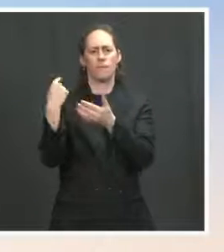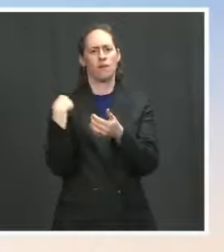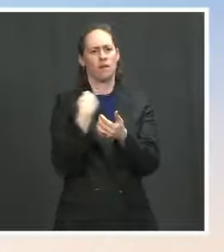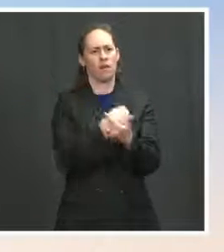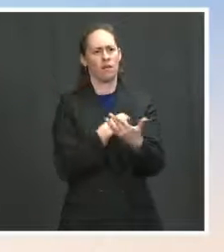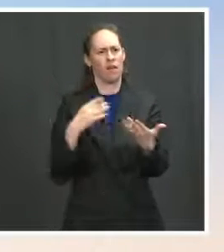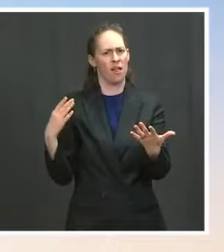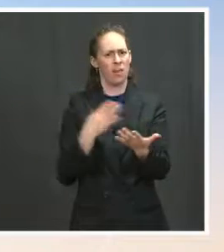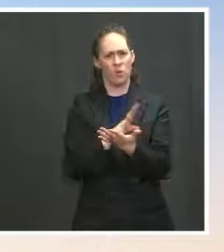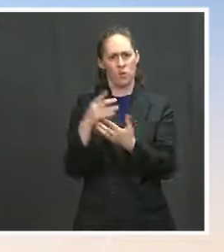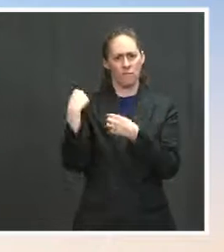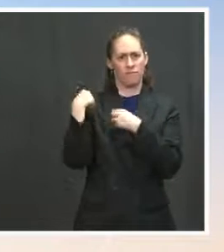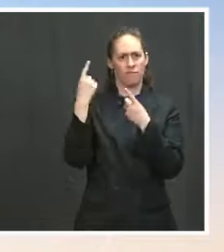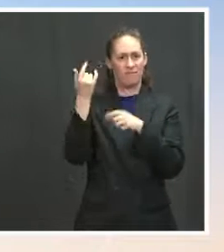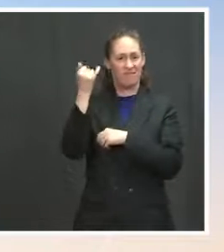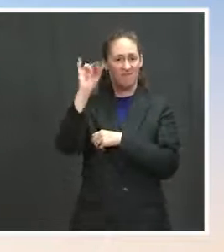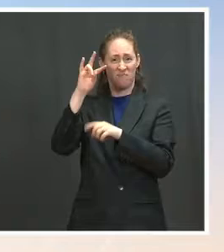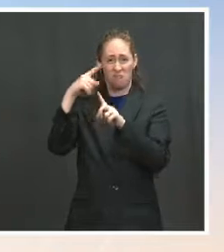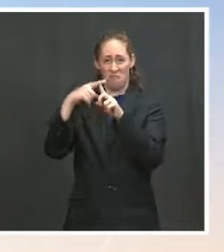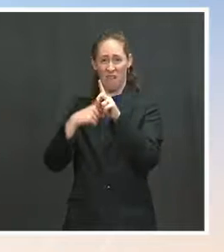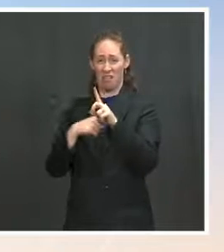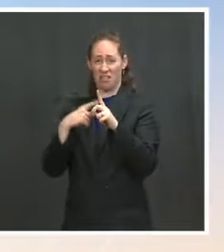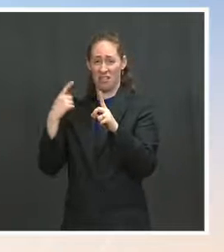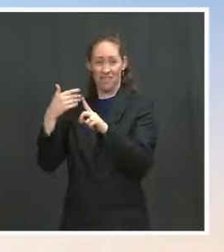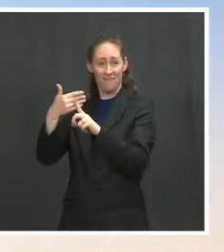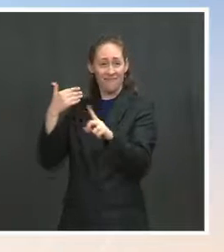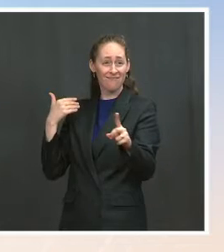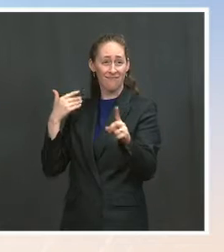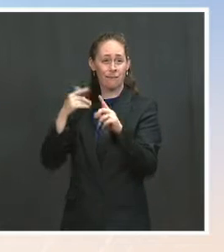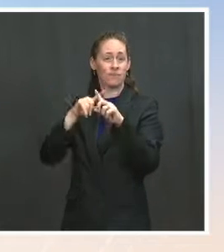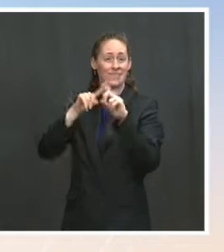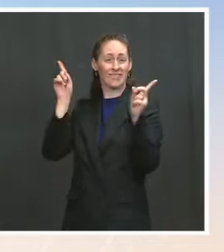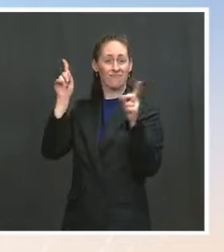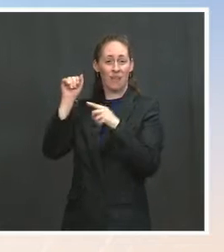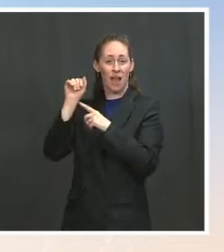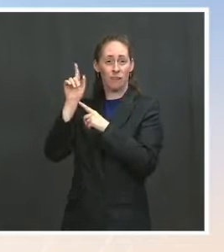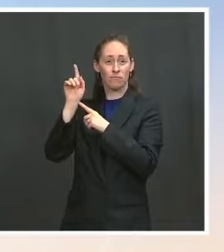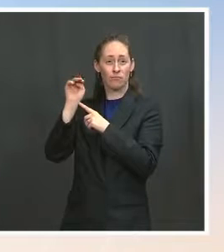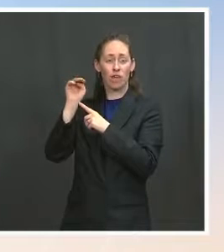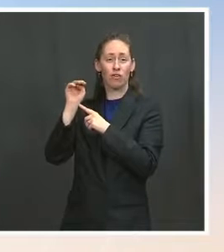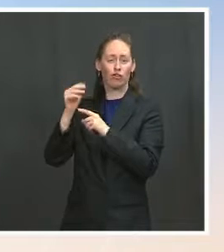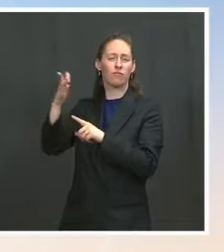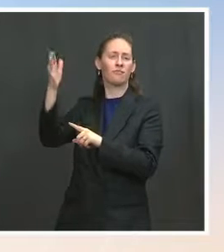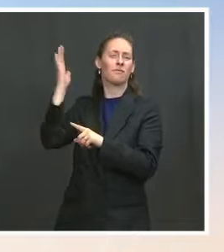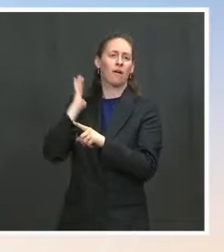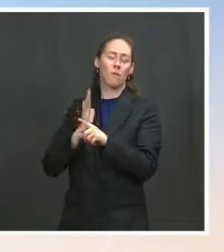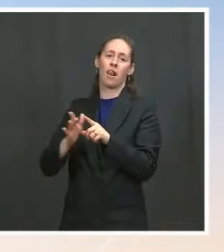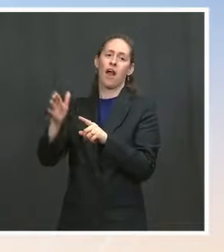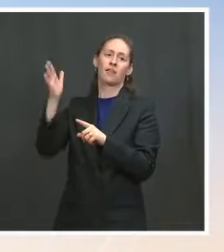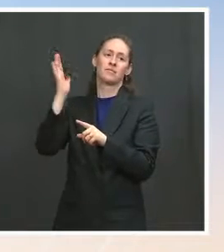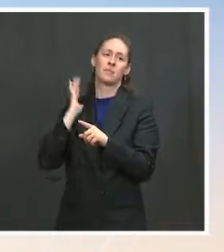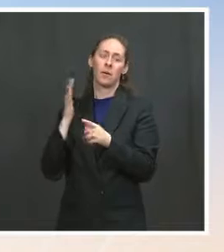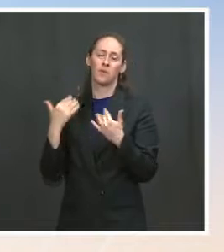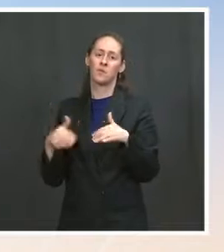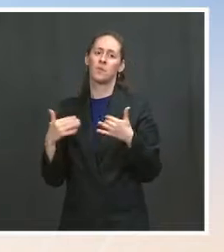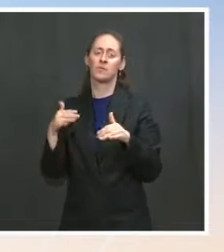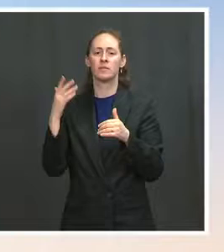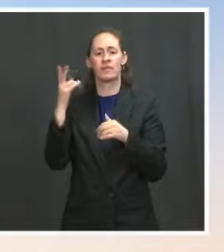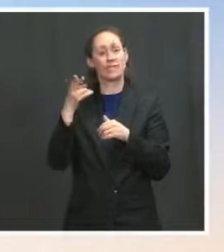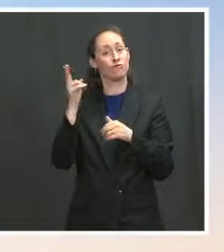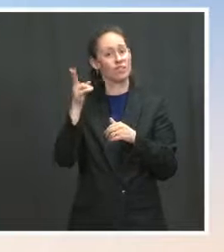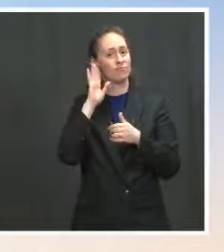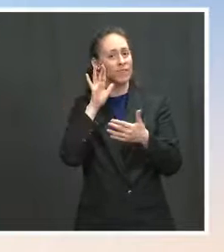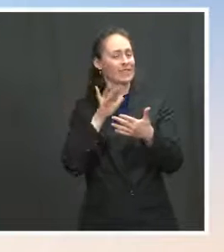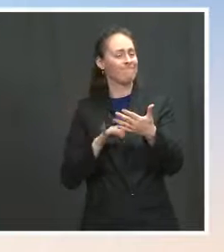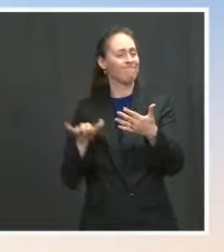or more, certainly predating this administration, but some time ago as we look to history. This morning on Morning